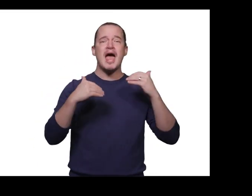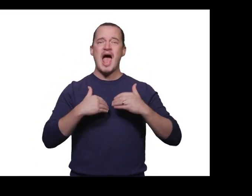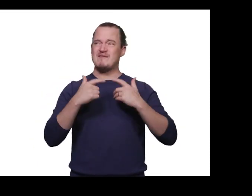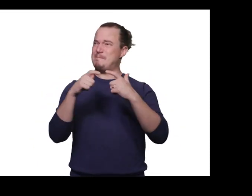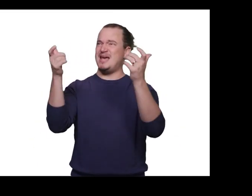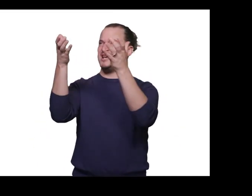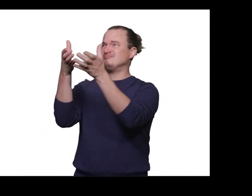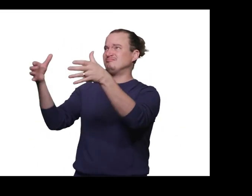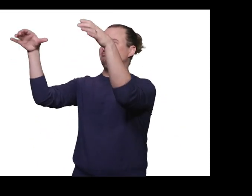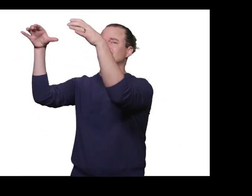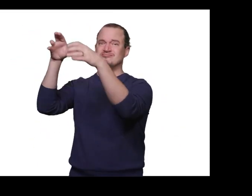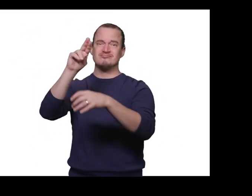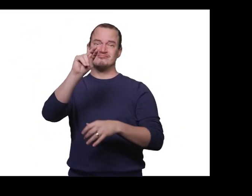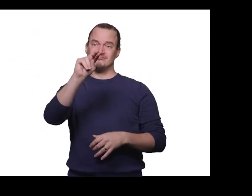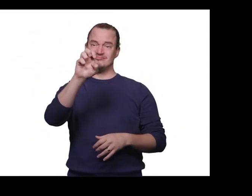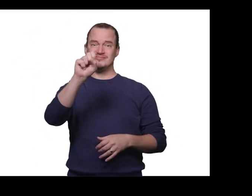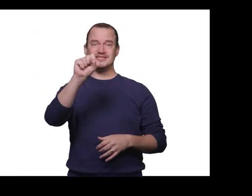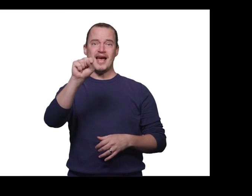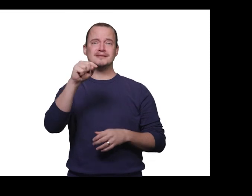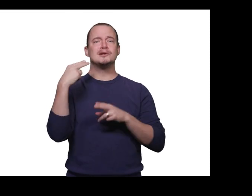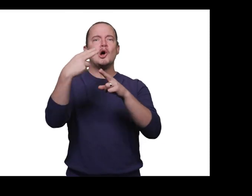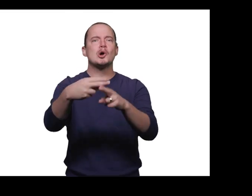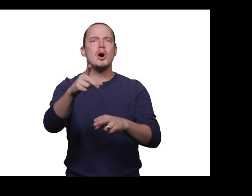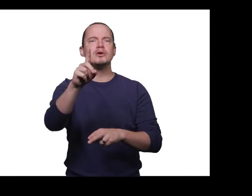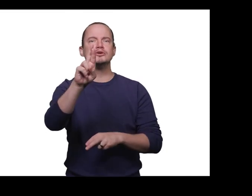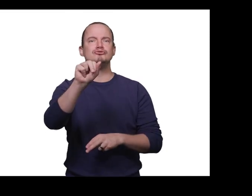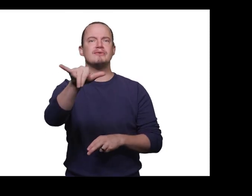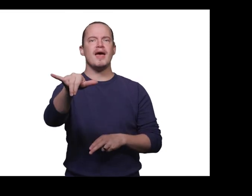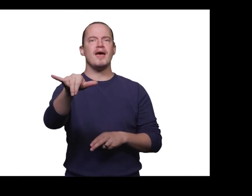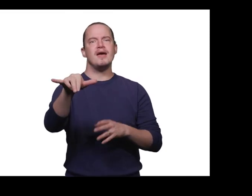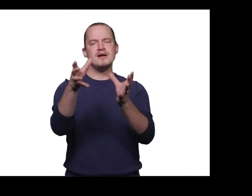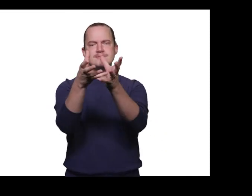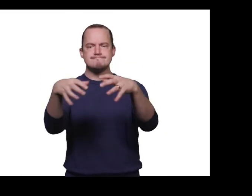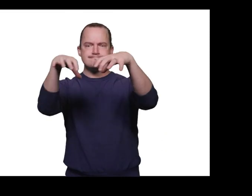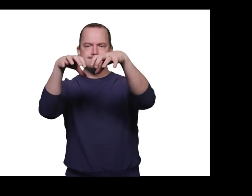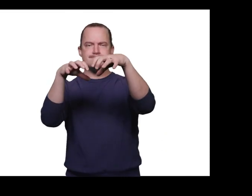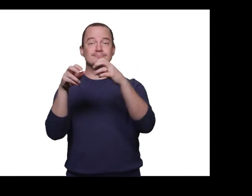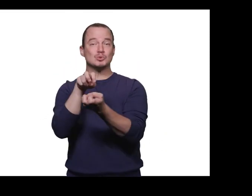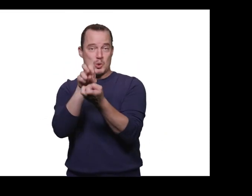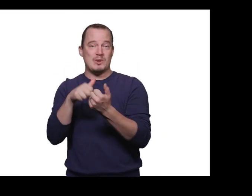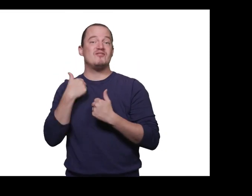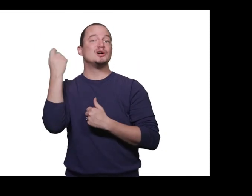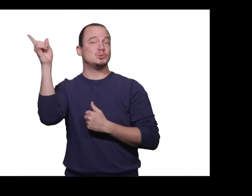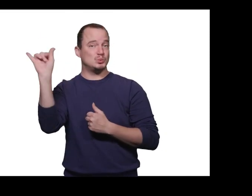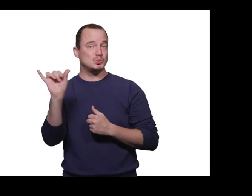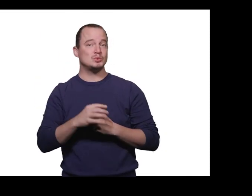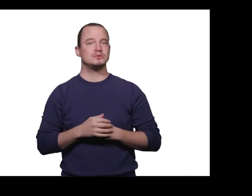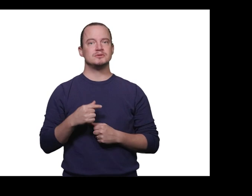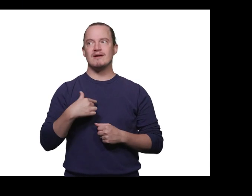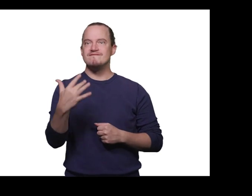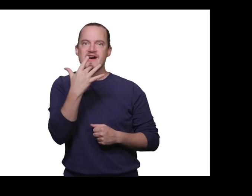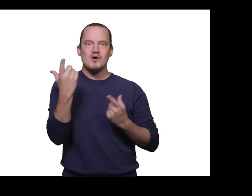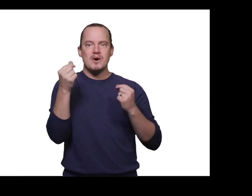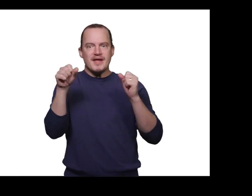great big nests up in the trees. They're called a dray. My favorite thing to do